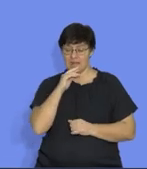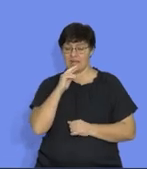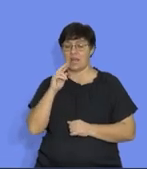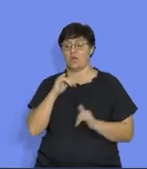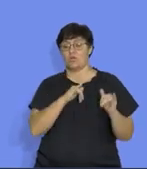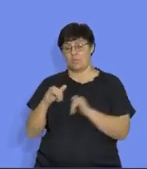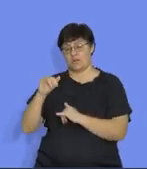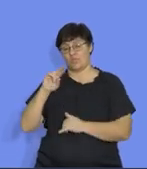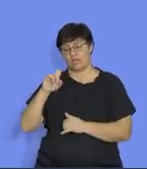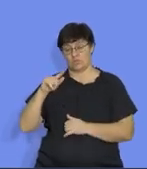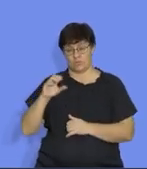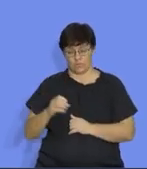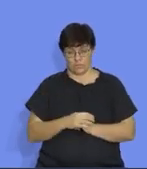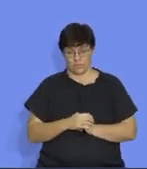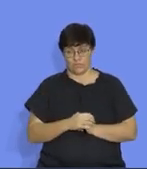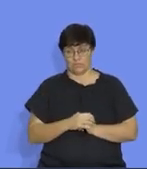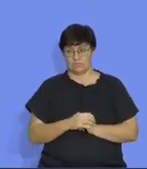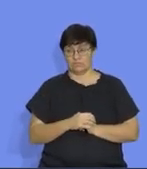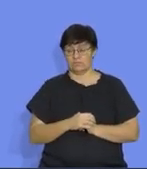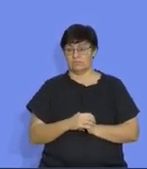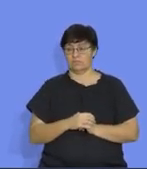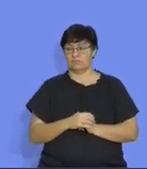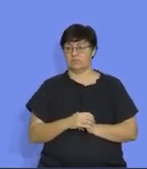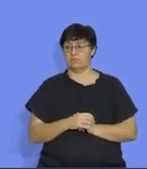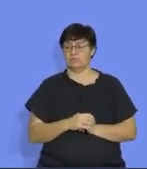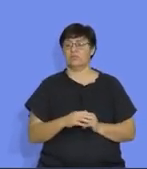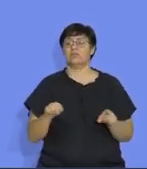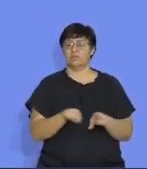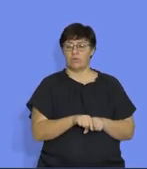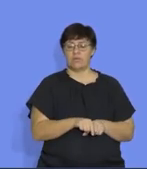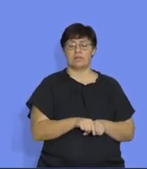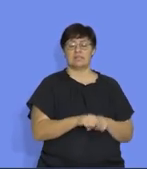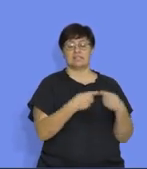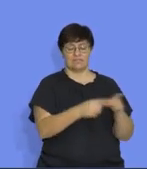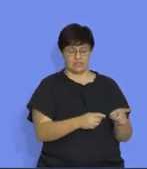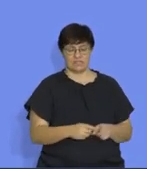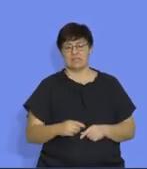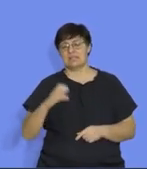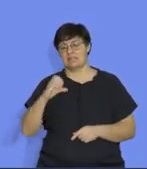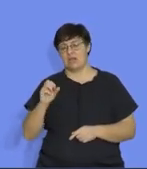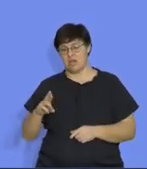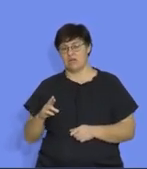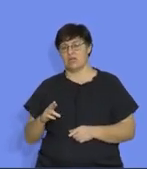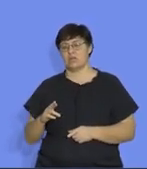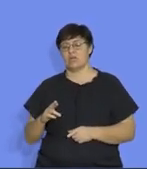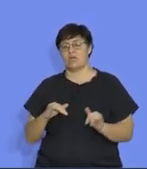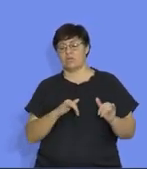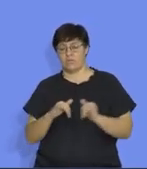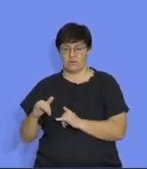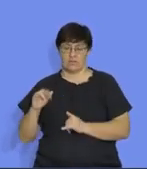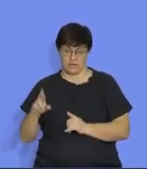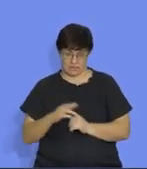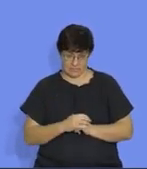common ratio. Please note I've just wrote CD for shorthand for common difference and CR for common